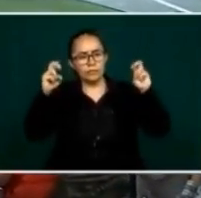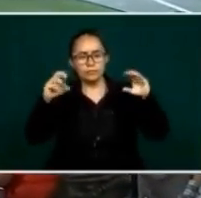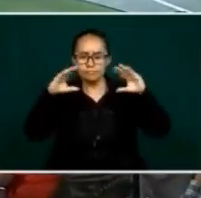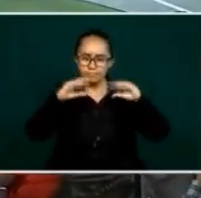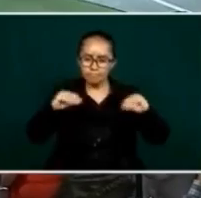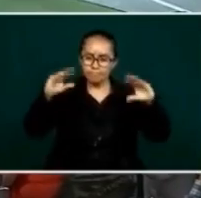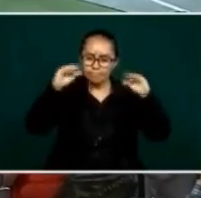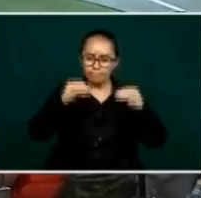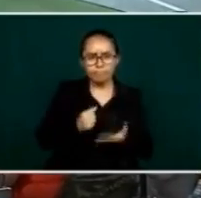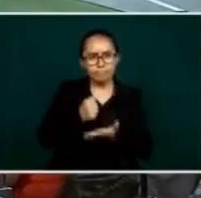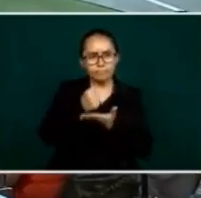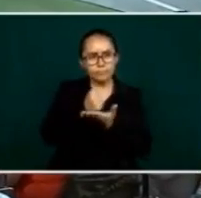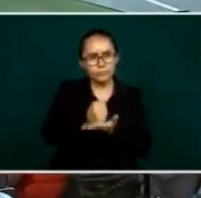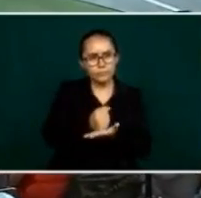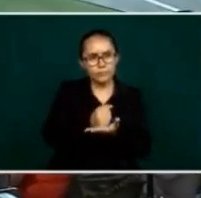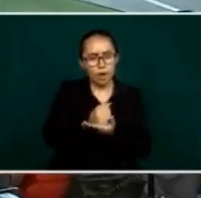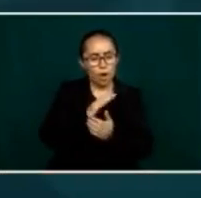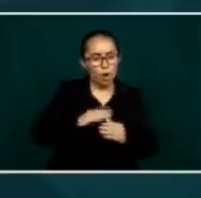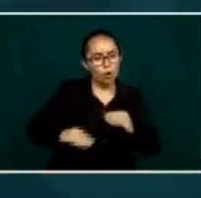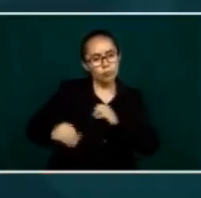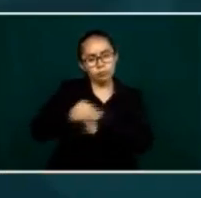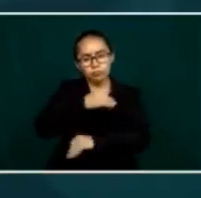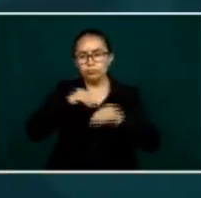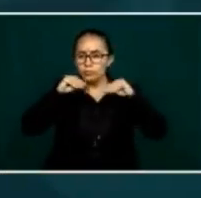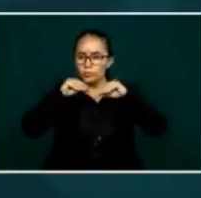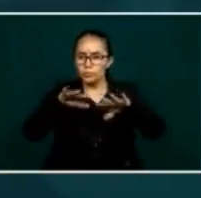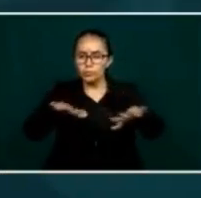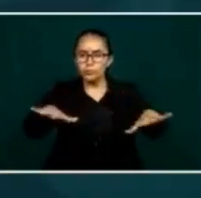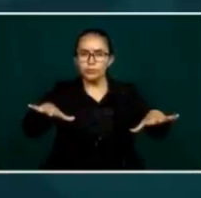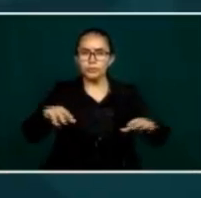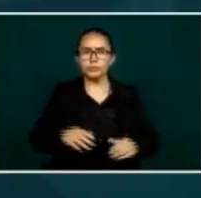on this matter. So now we have a whole campaign